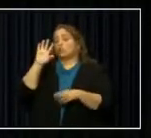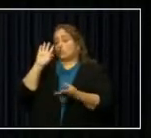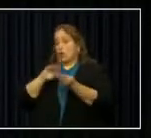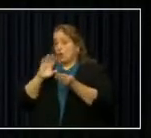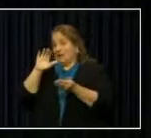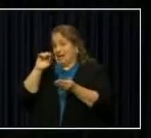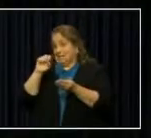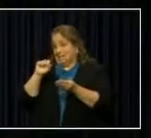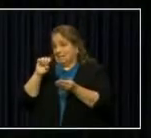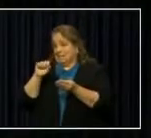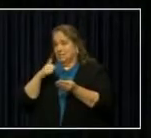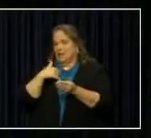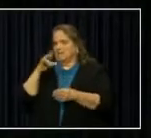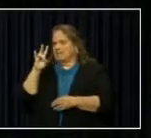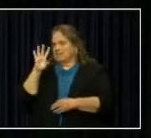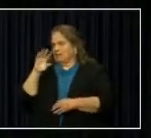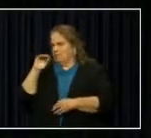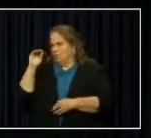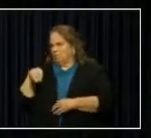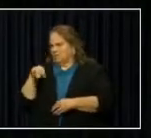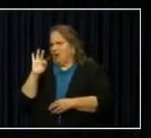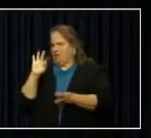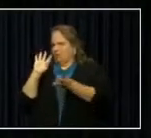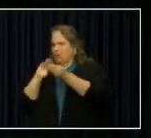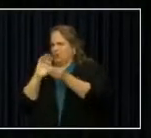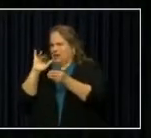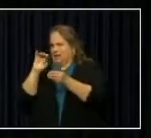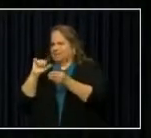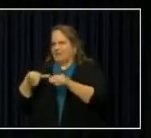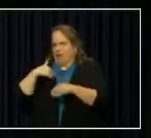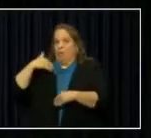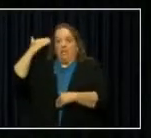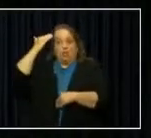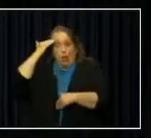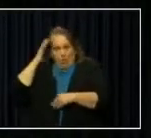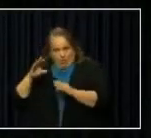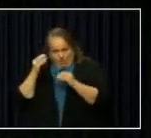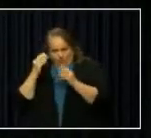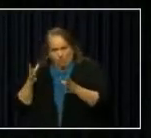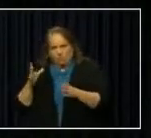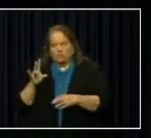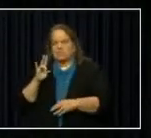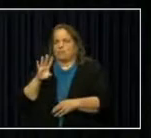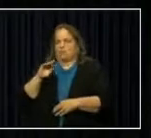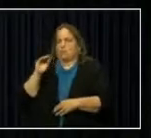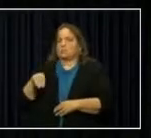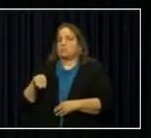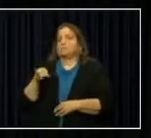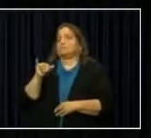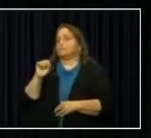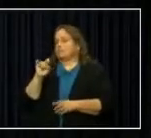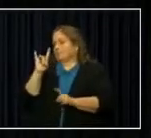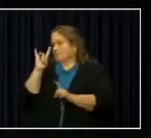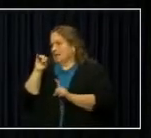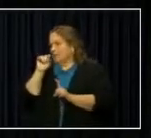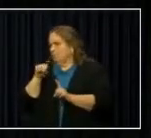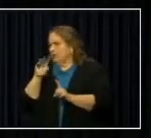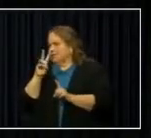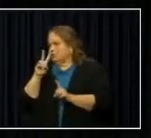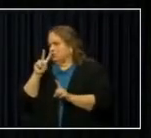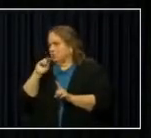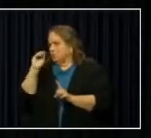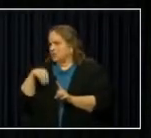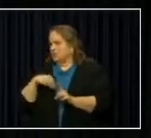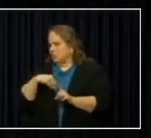We have 74% of all cases, the data on races. It is